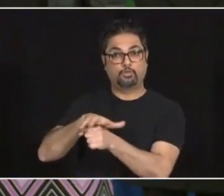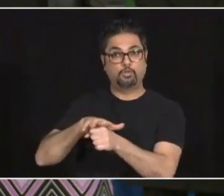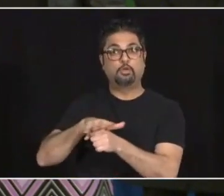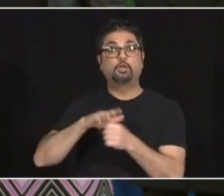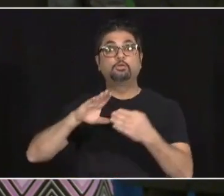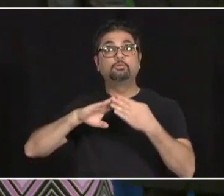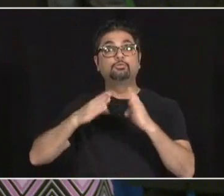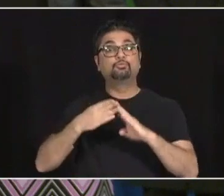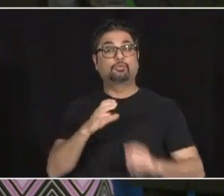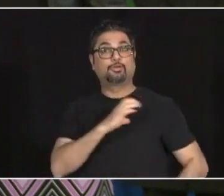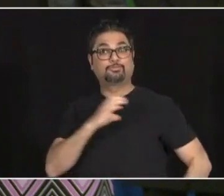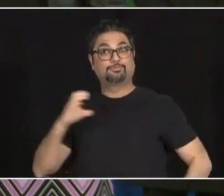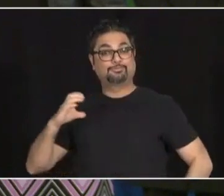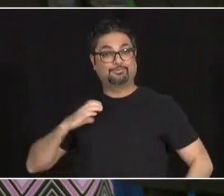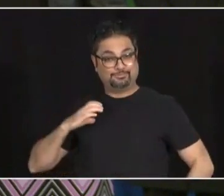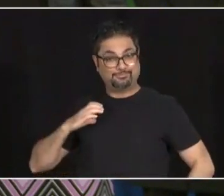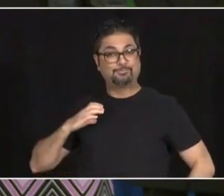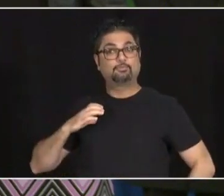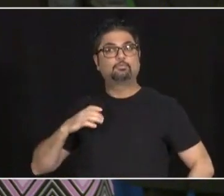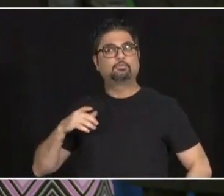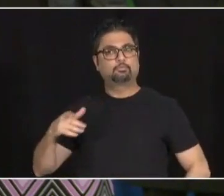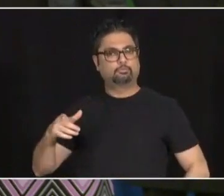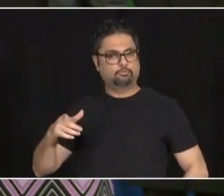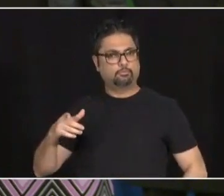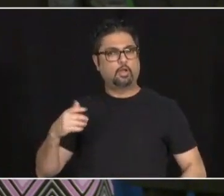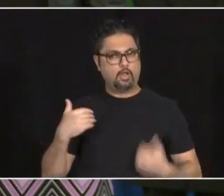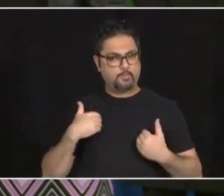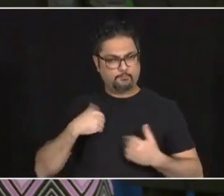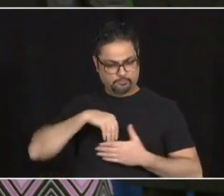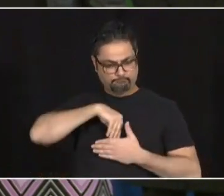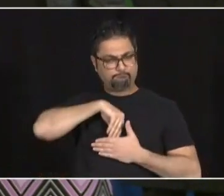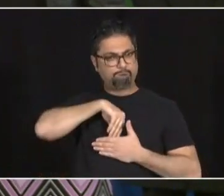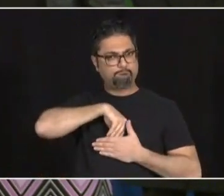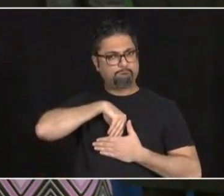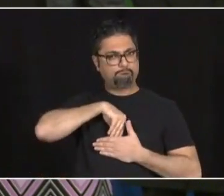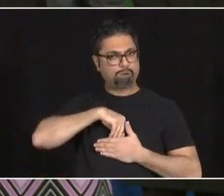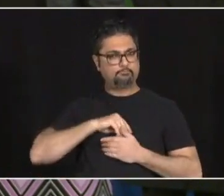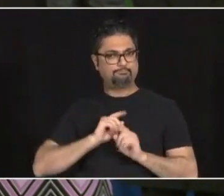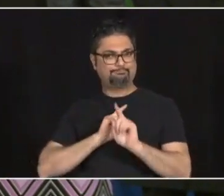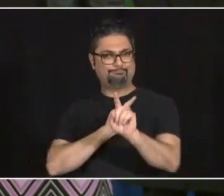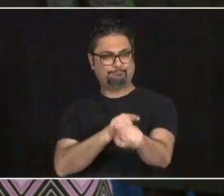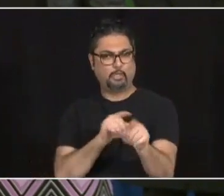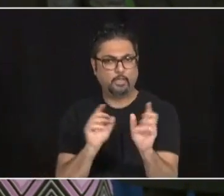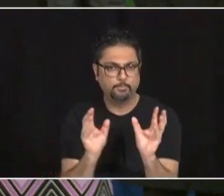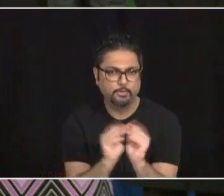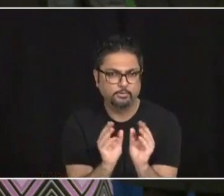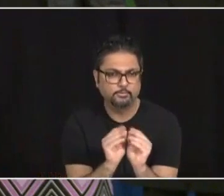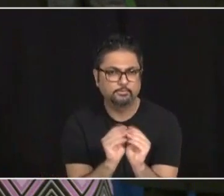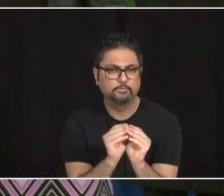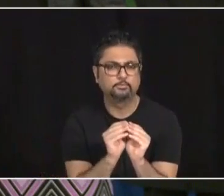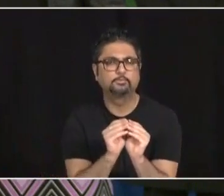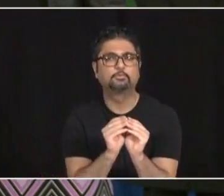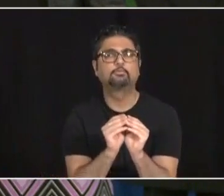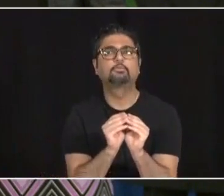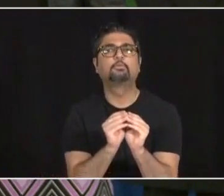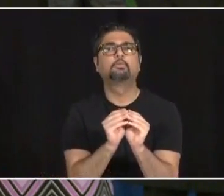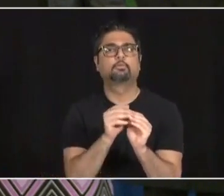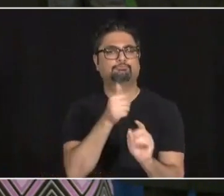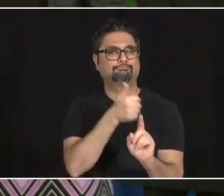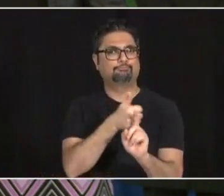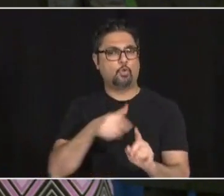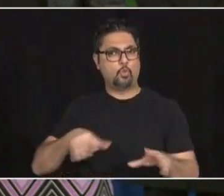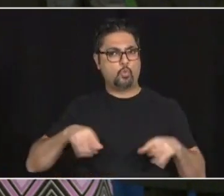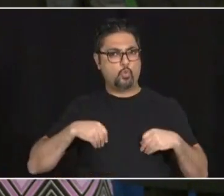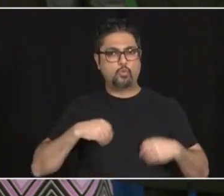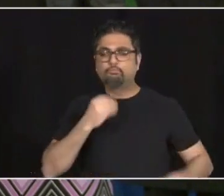at a town council meeting late in March. He also runs a Sobeys in that region as well, and staff there were concerned